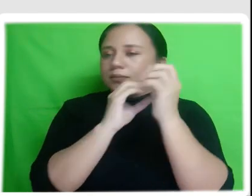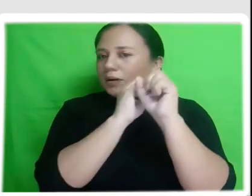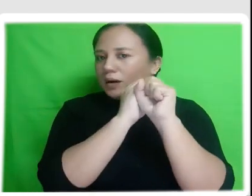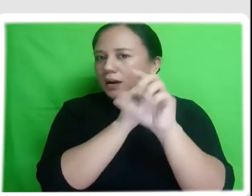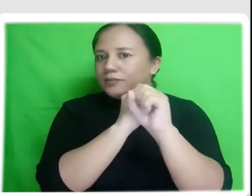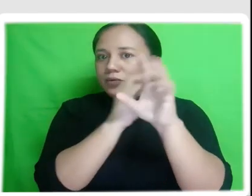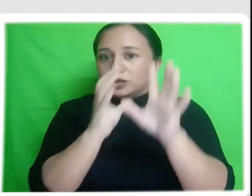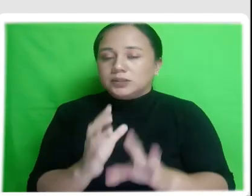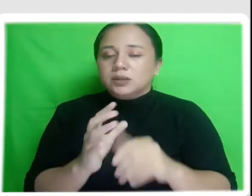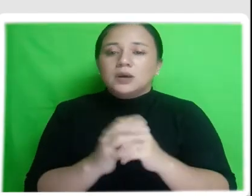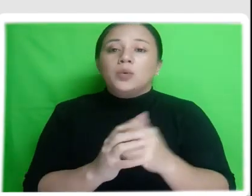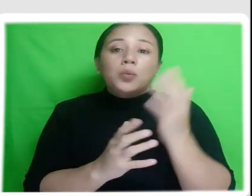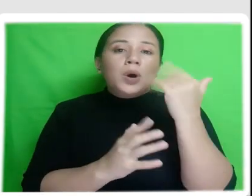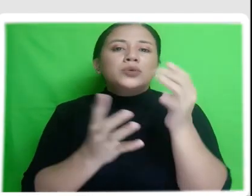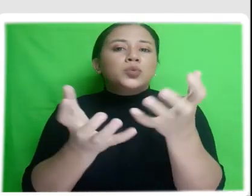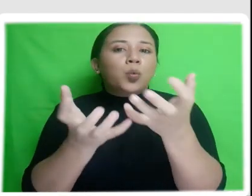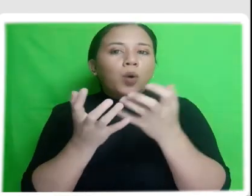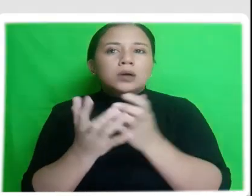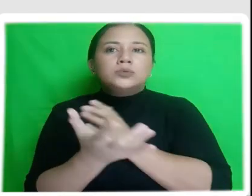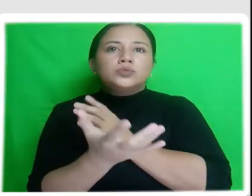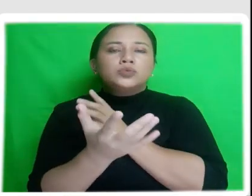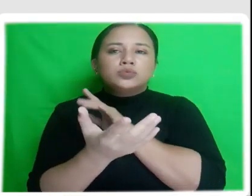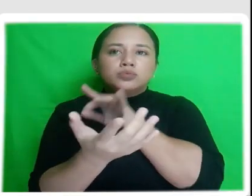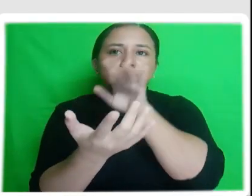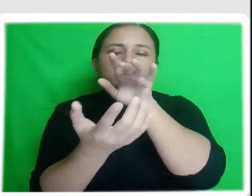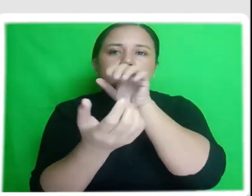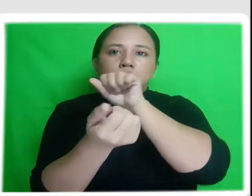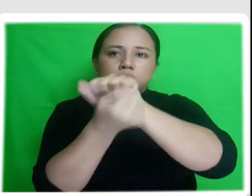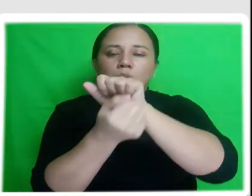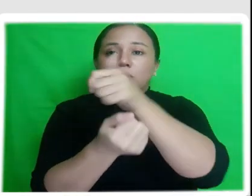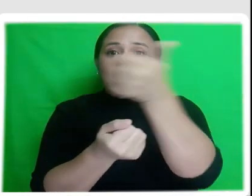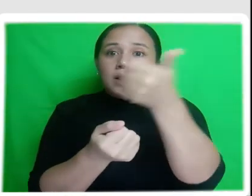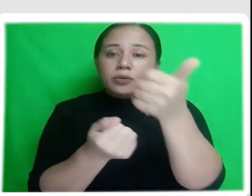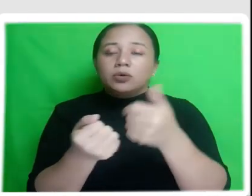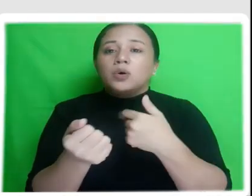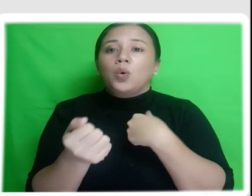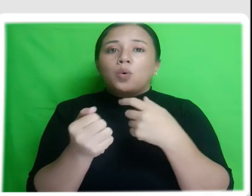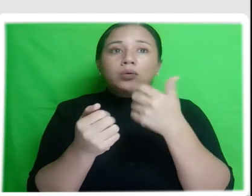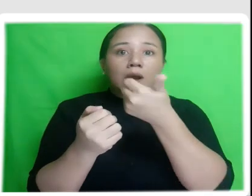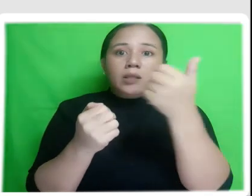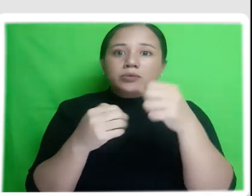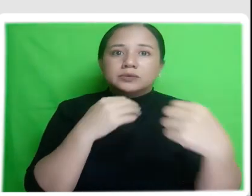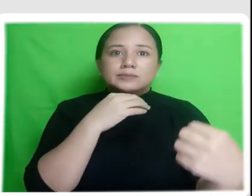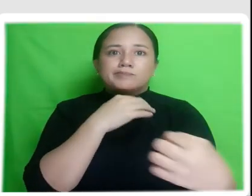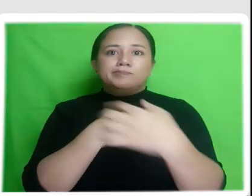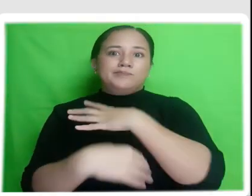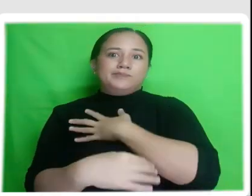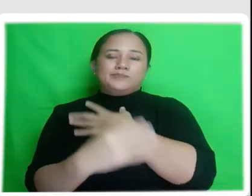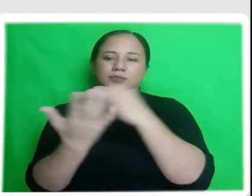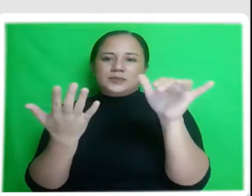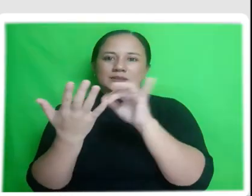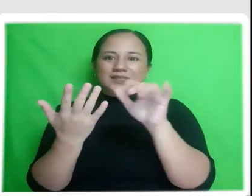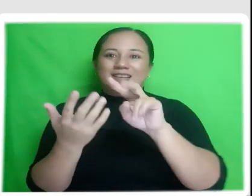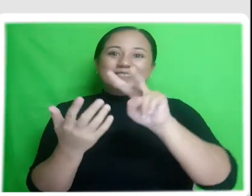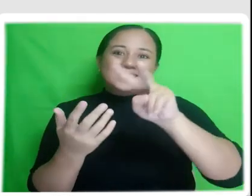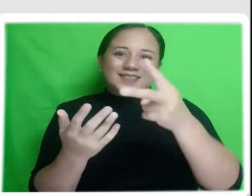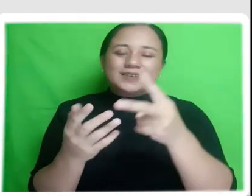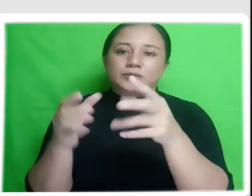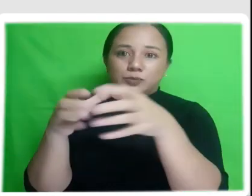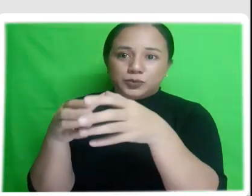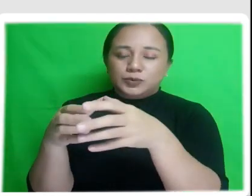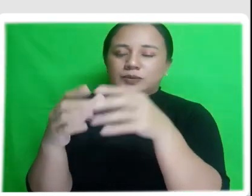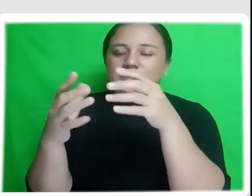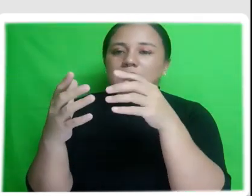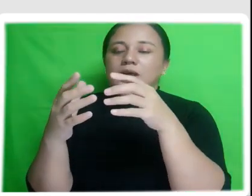Because you want to reach out to others or because others have influenced you. That's the second set of motives. First on